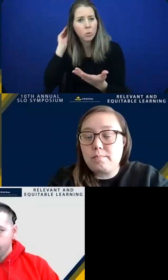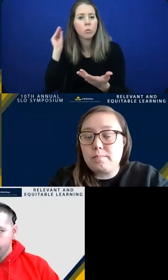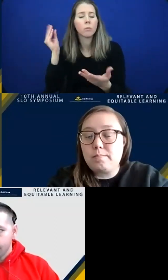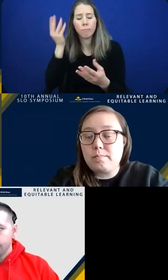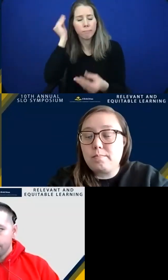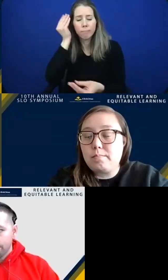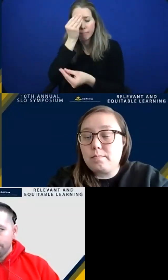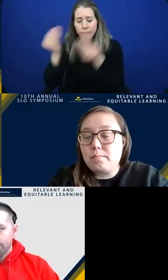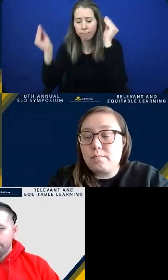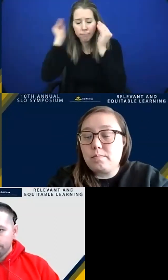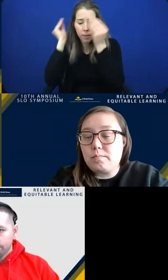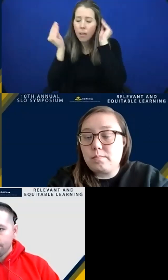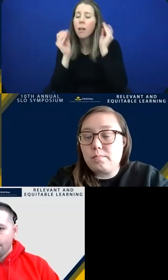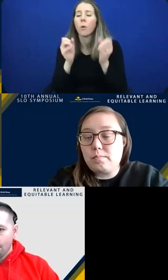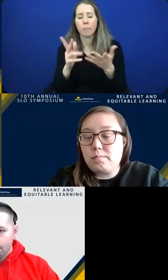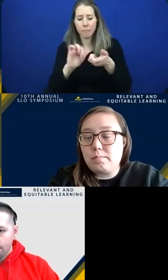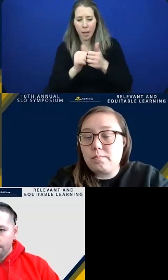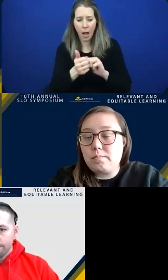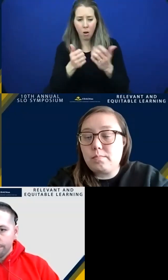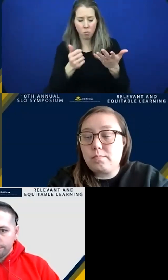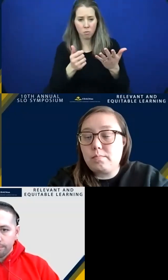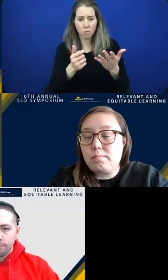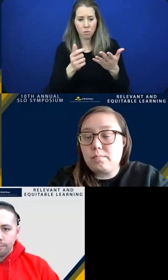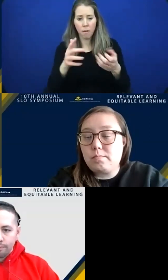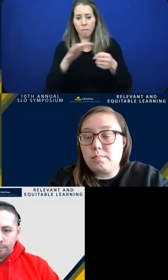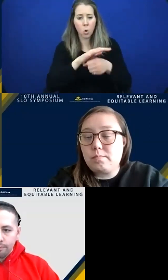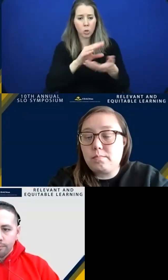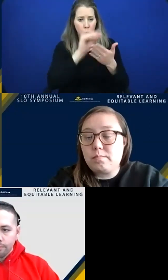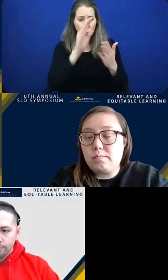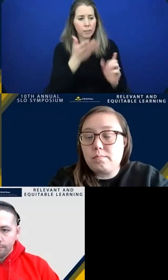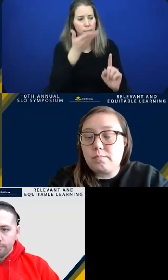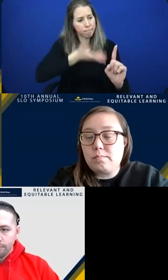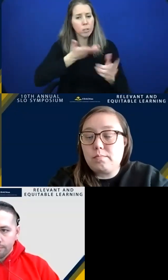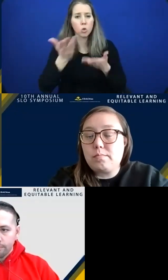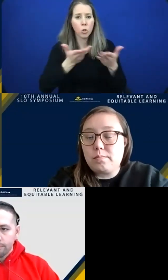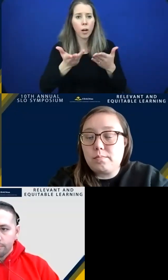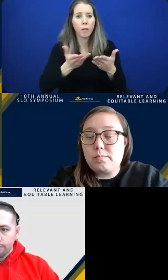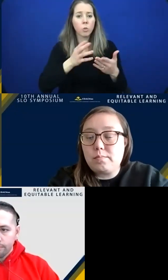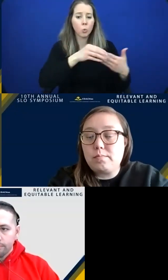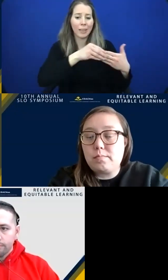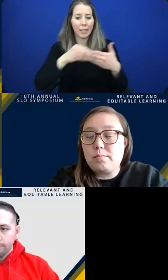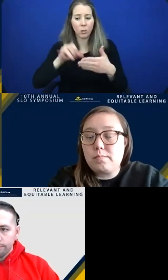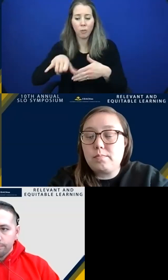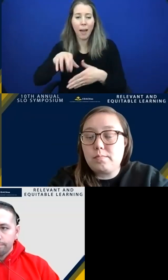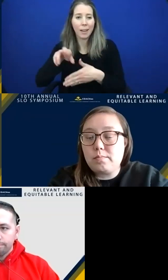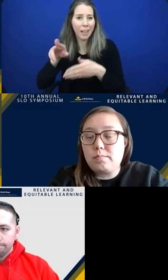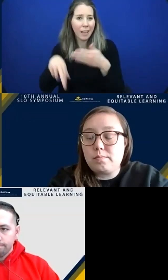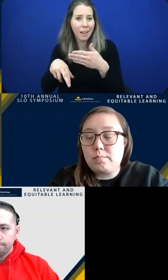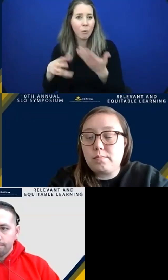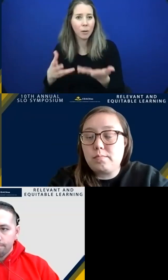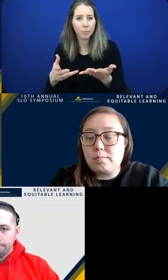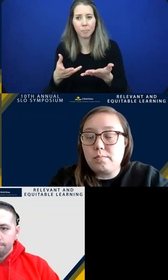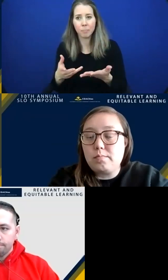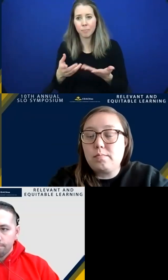are we serving the student holistically as we get them to that outcome? That's going to be, certainly there'll be a